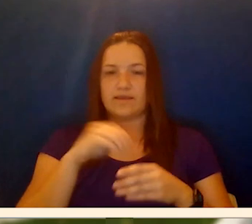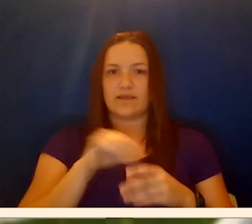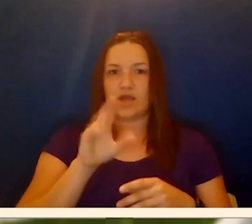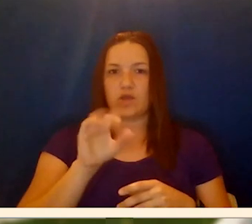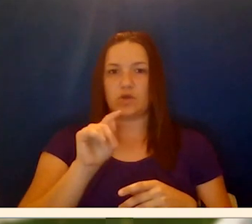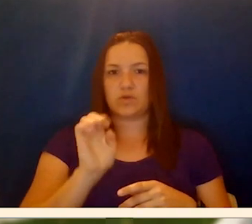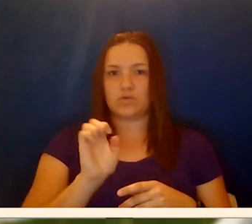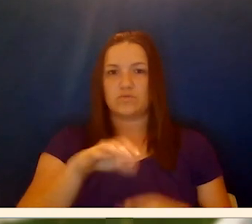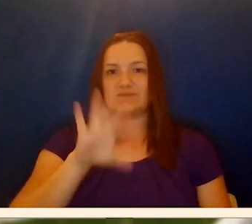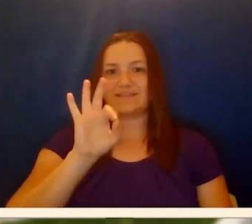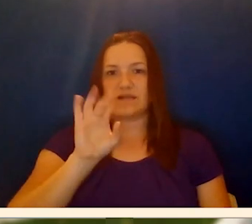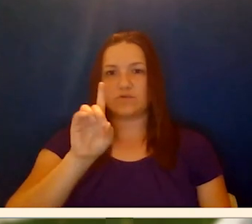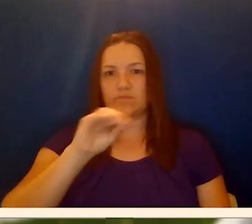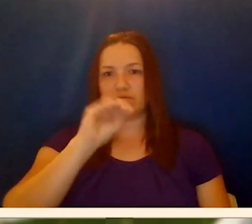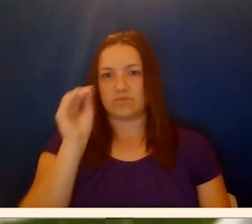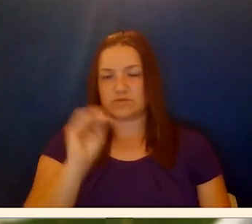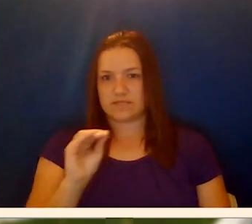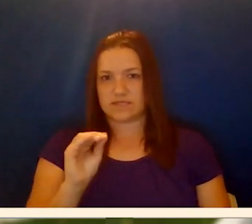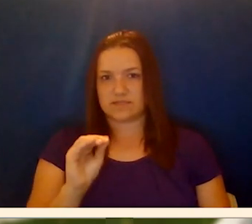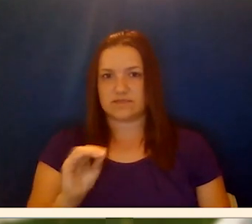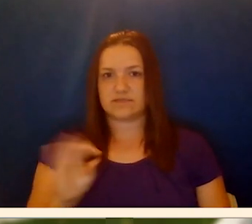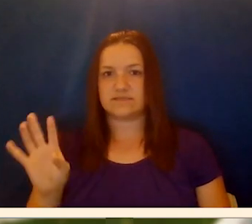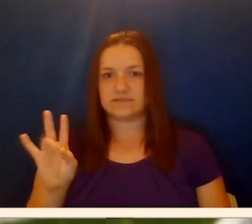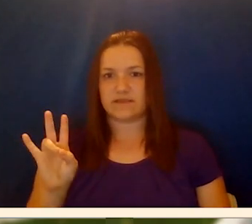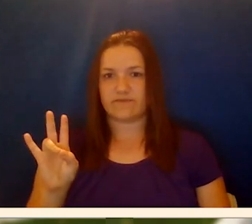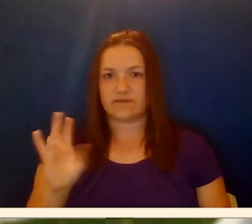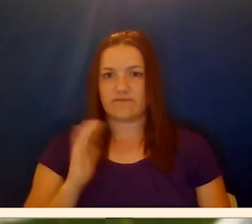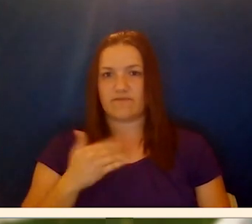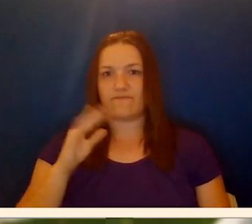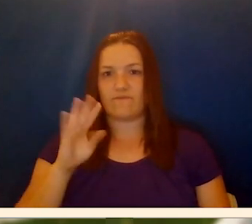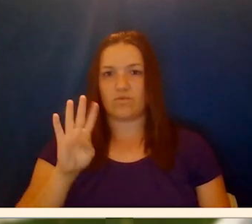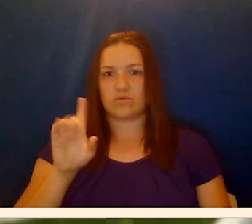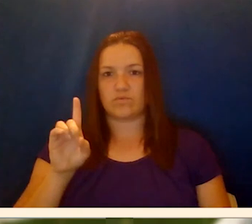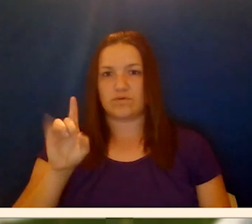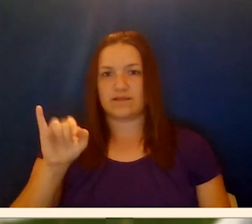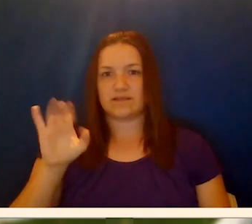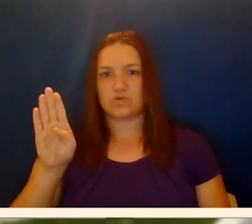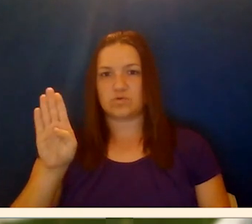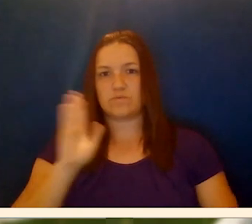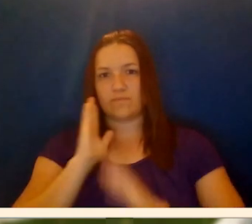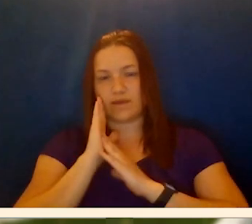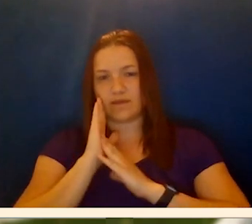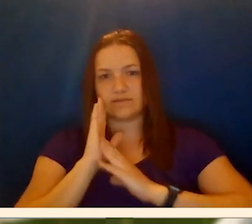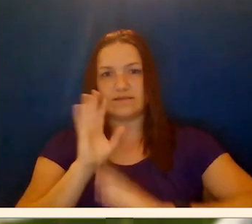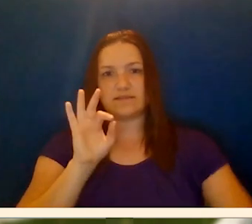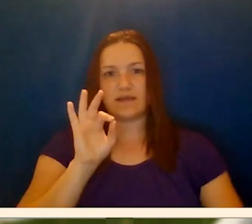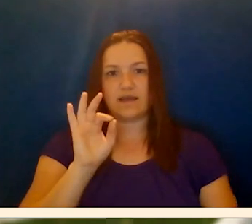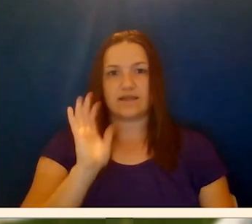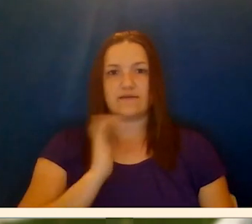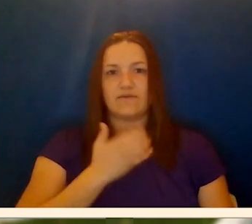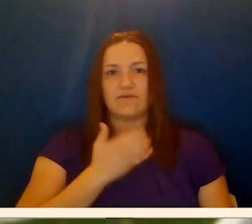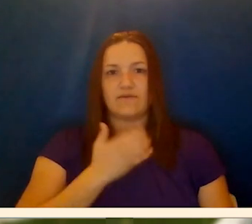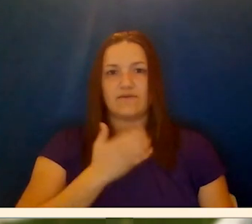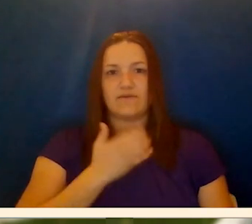center stood at 91%. 7 of our 41 ICU beds were open, 9 of our